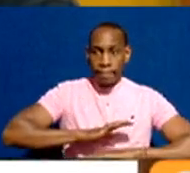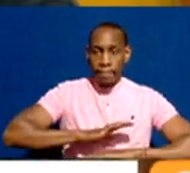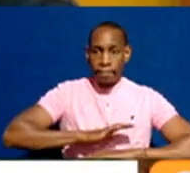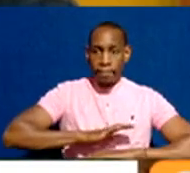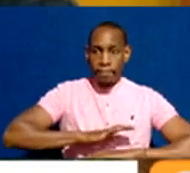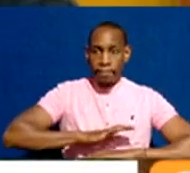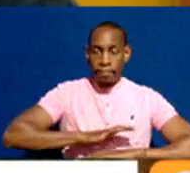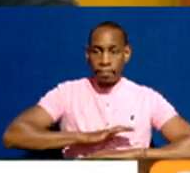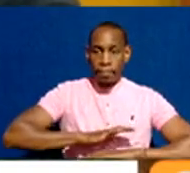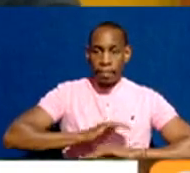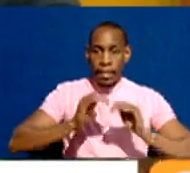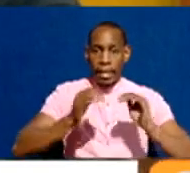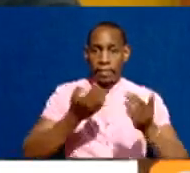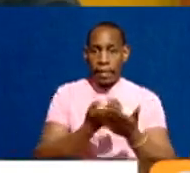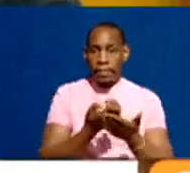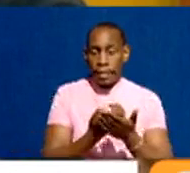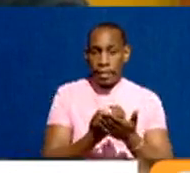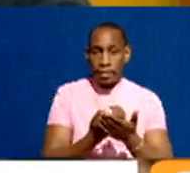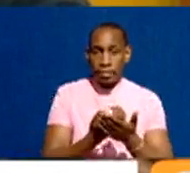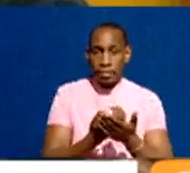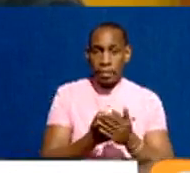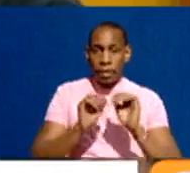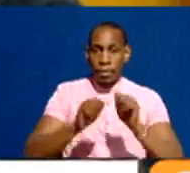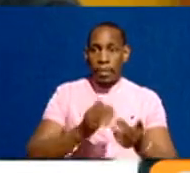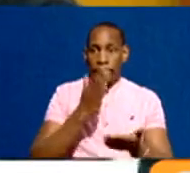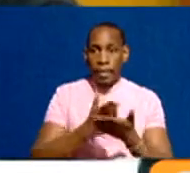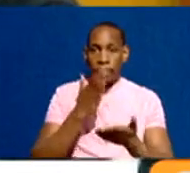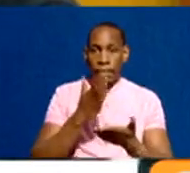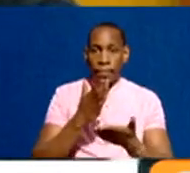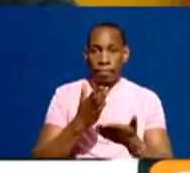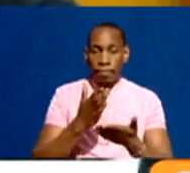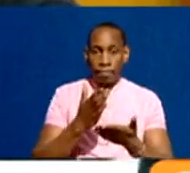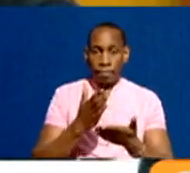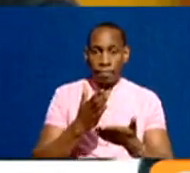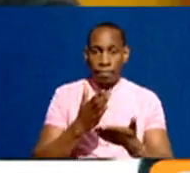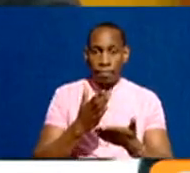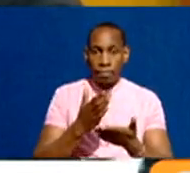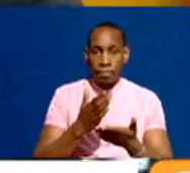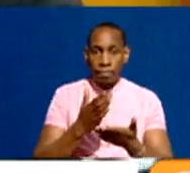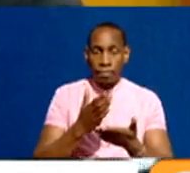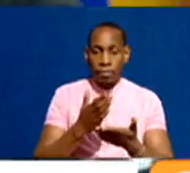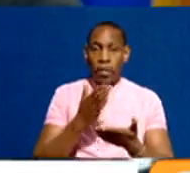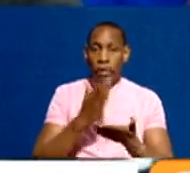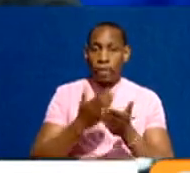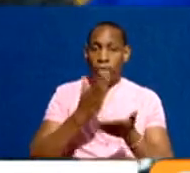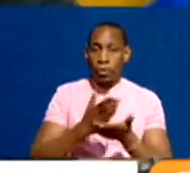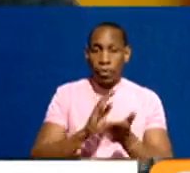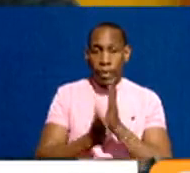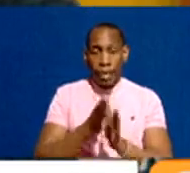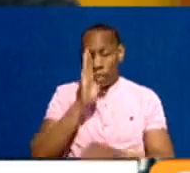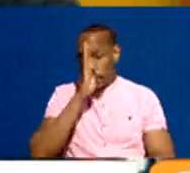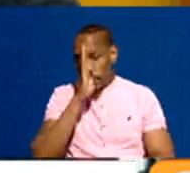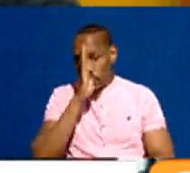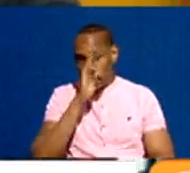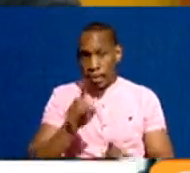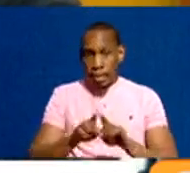level of evidence to justify proof beyond reasonable doubt